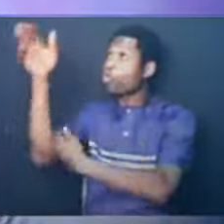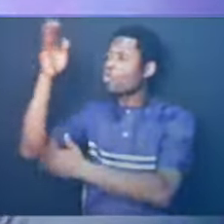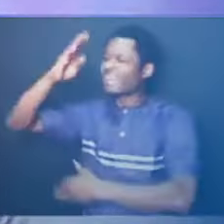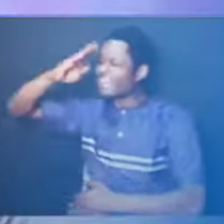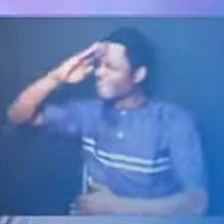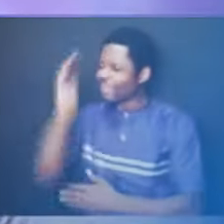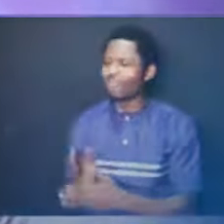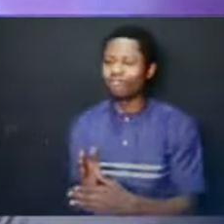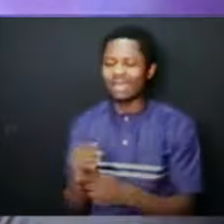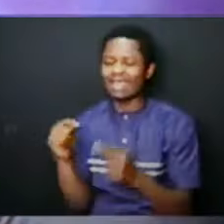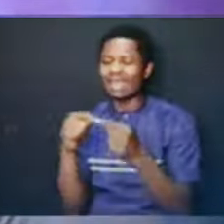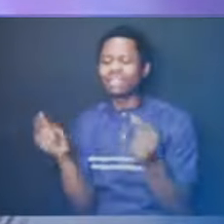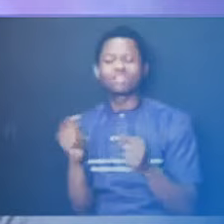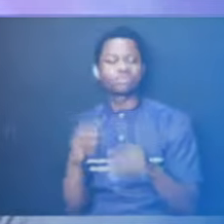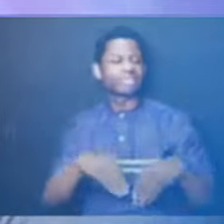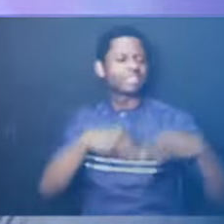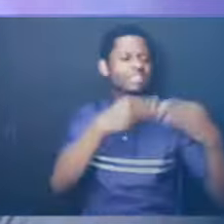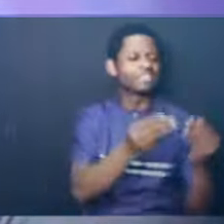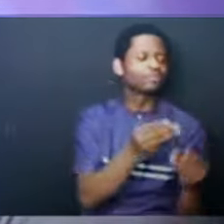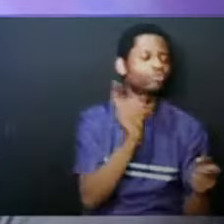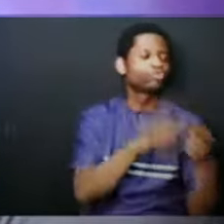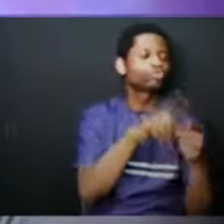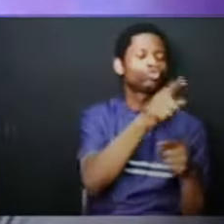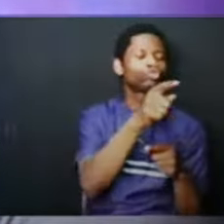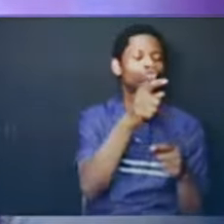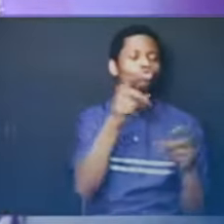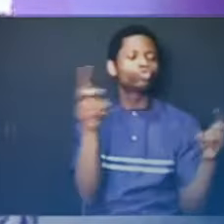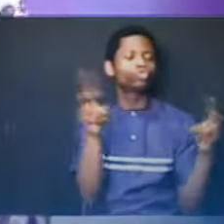do with the enemy as you wish,